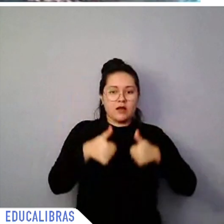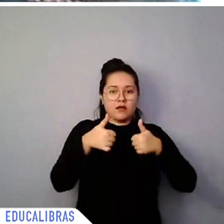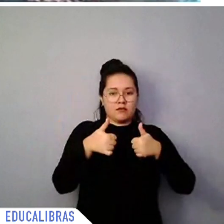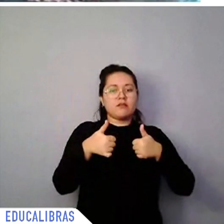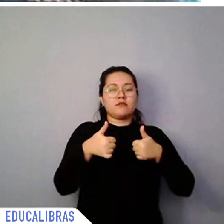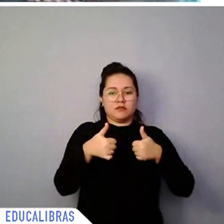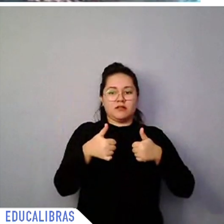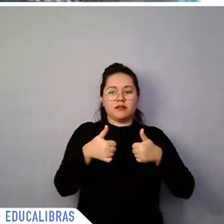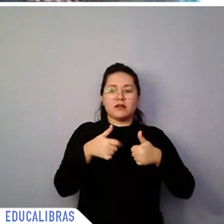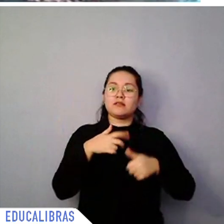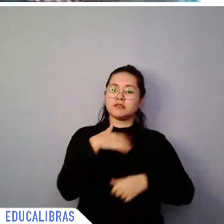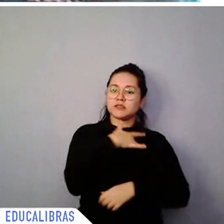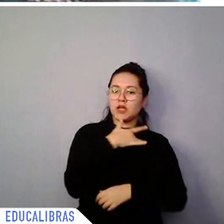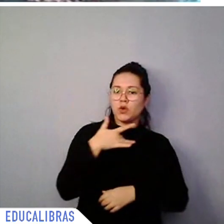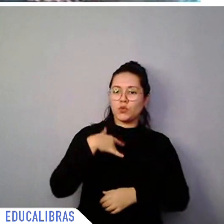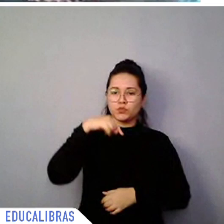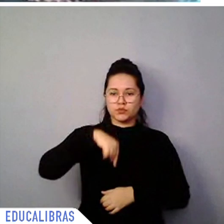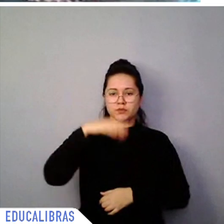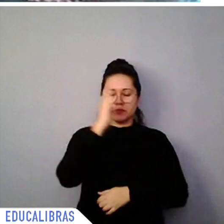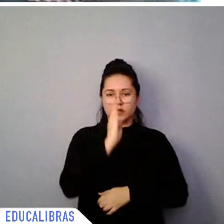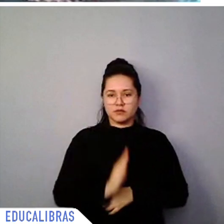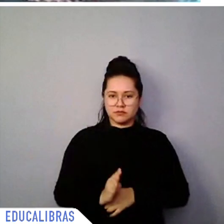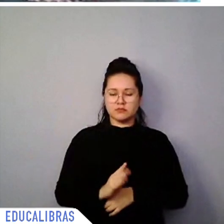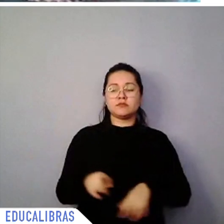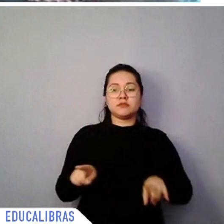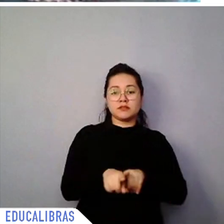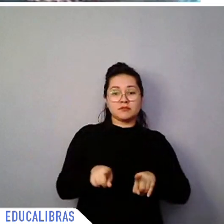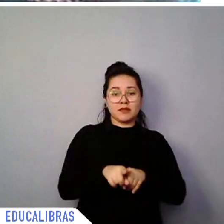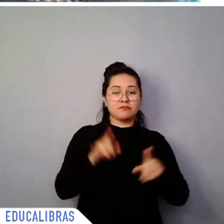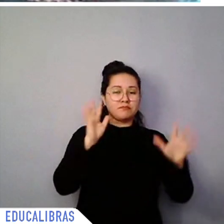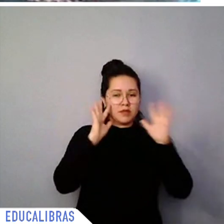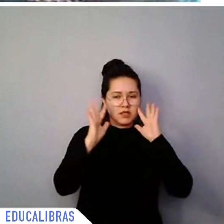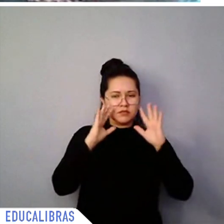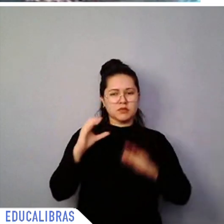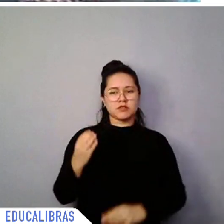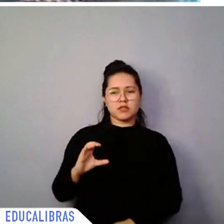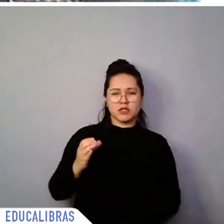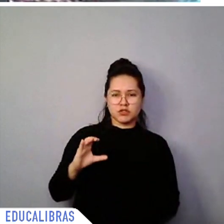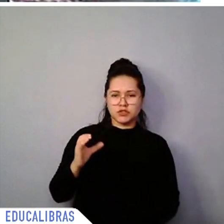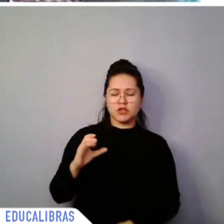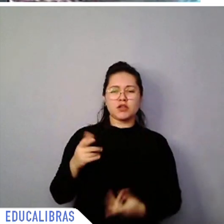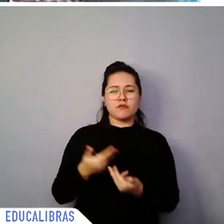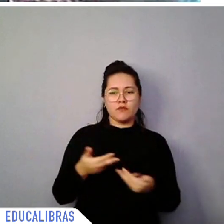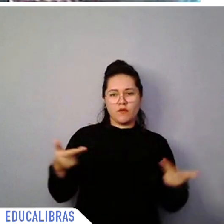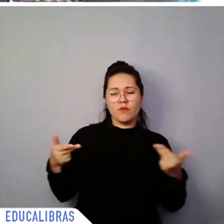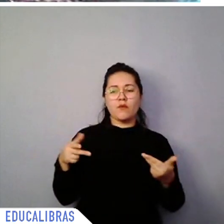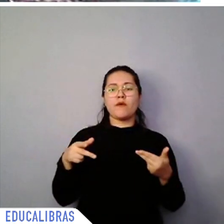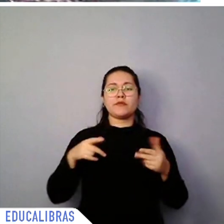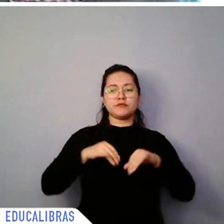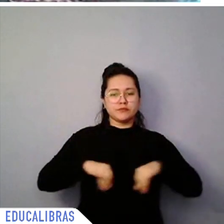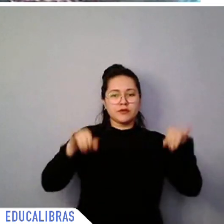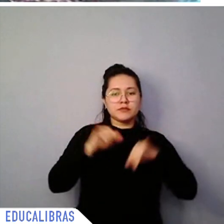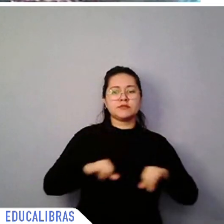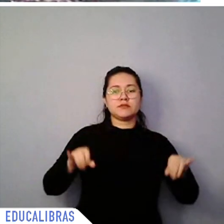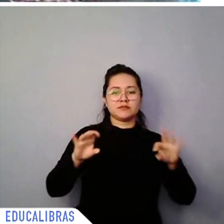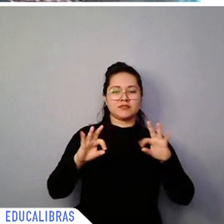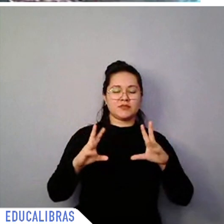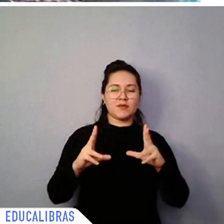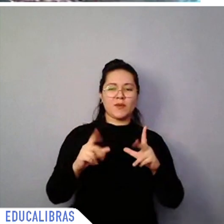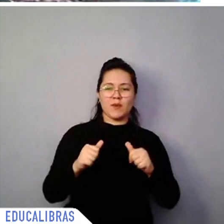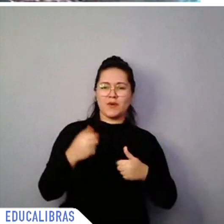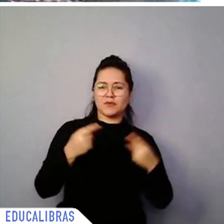how to improve the coordination and Brazil's health, and also the scientific mindset